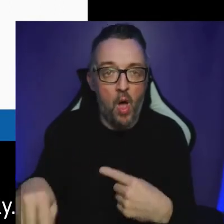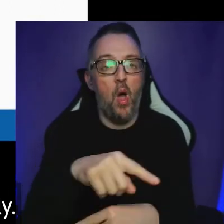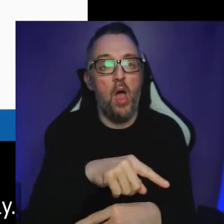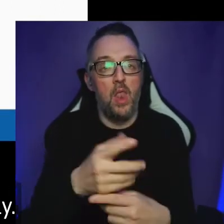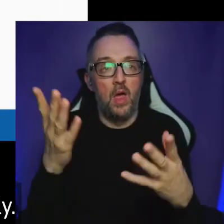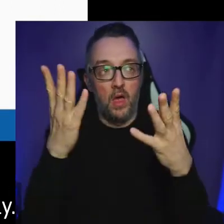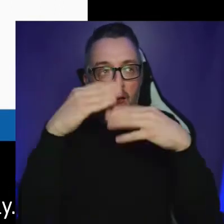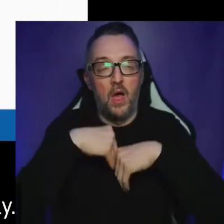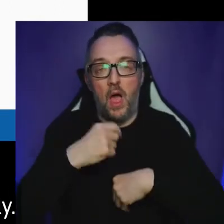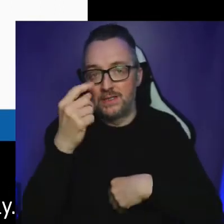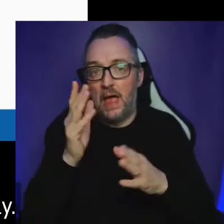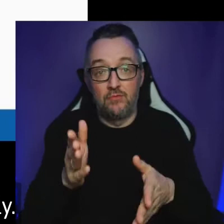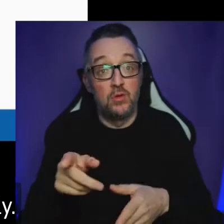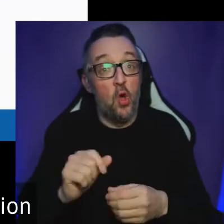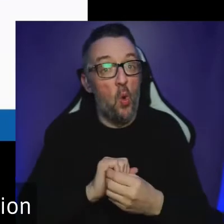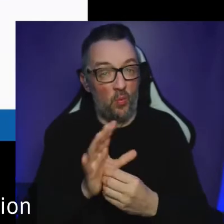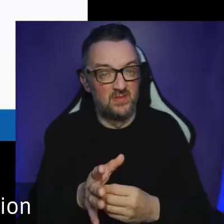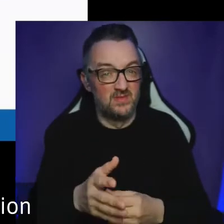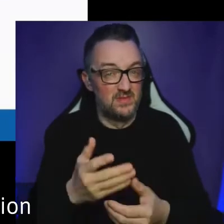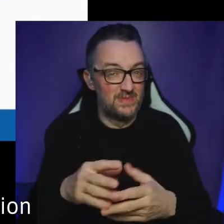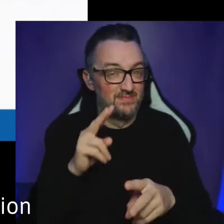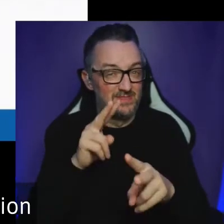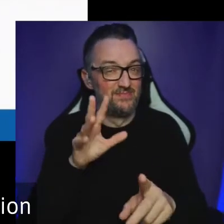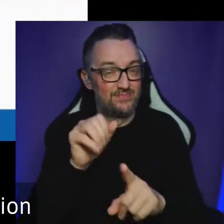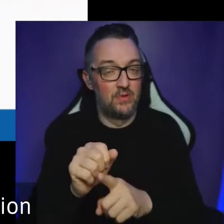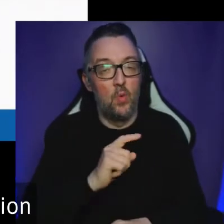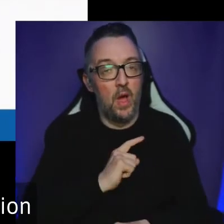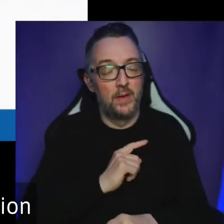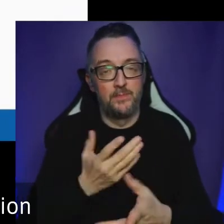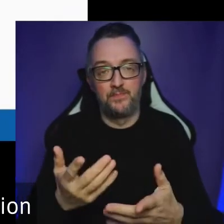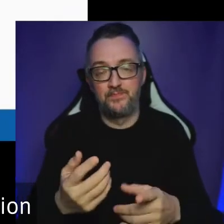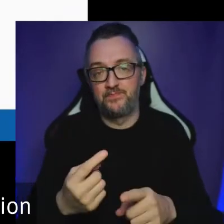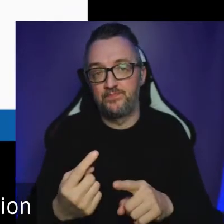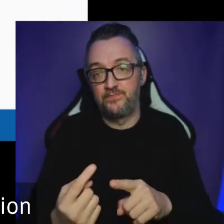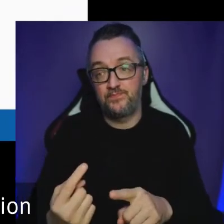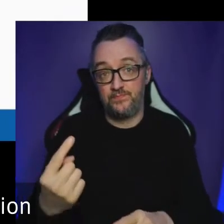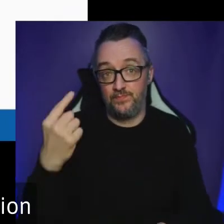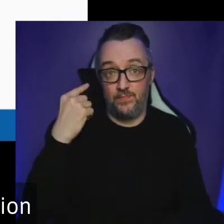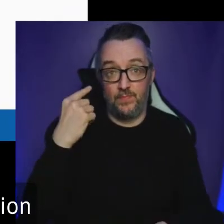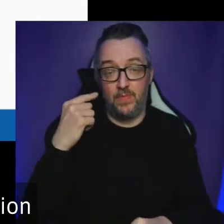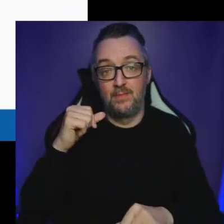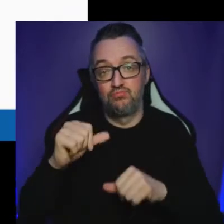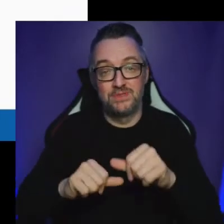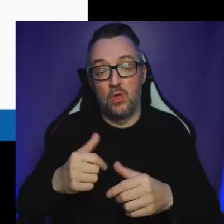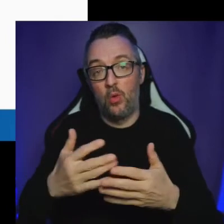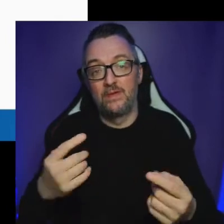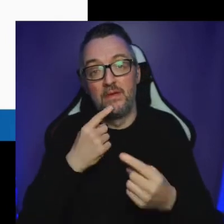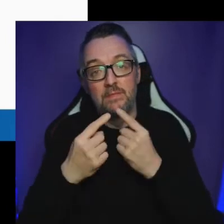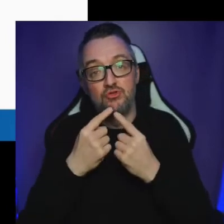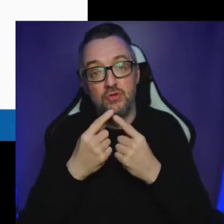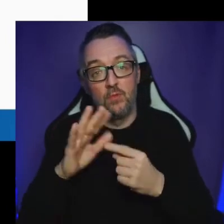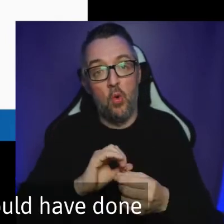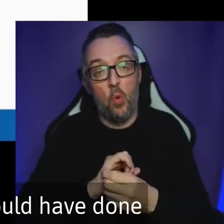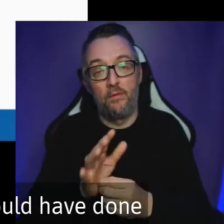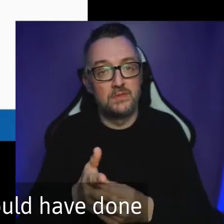that quite effectively. We saw early in the process, a lot of the information that was coming out